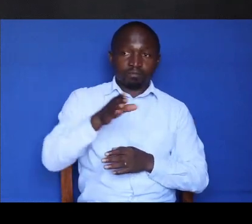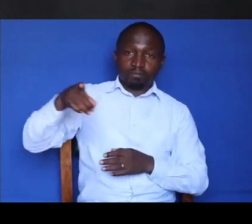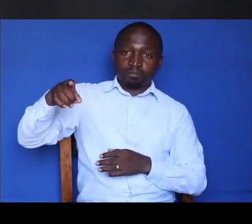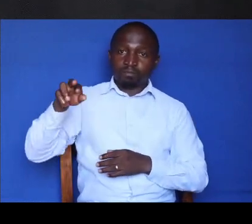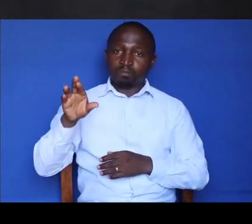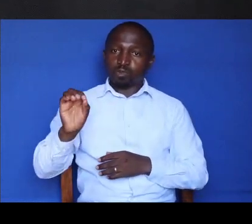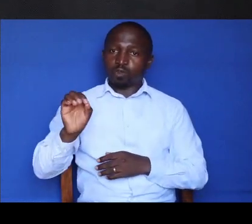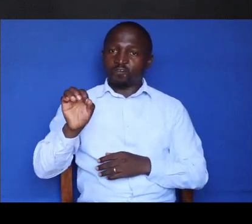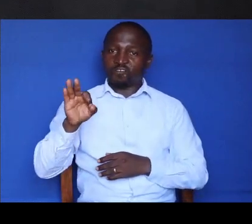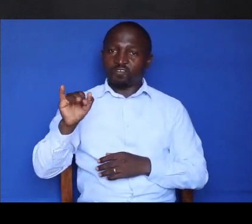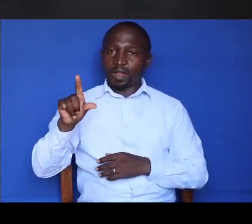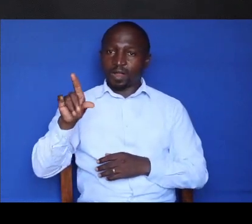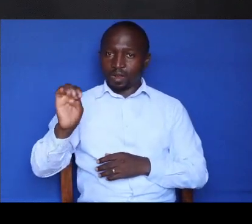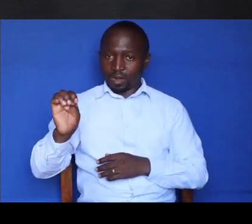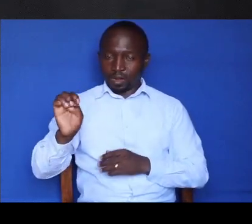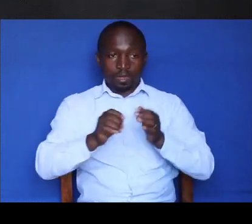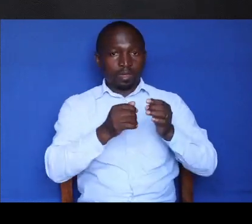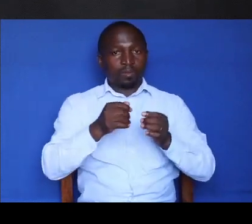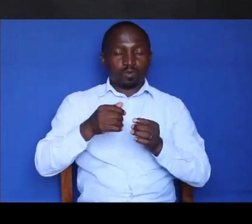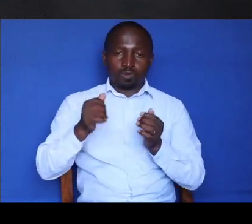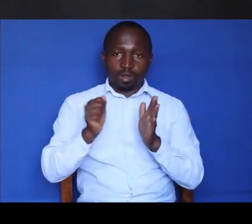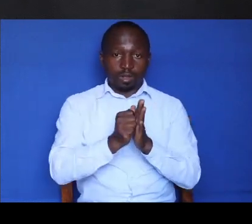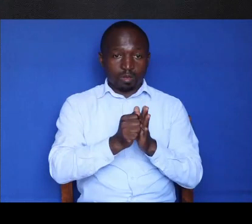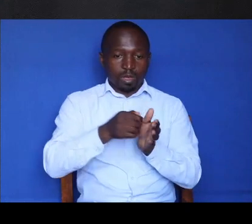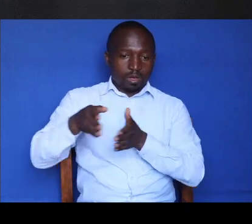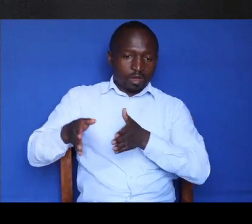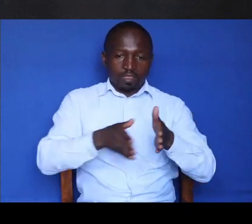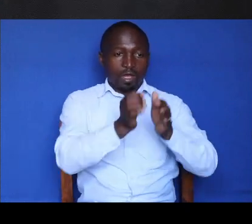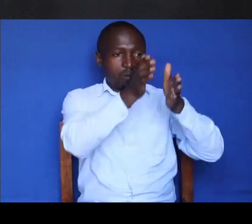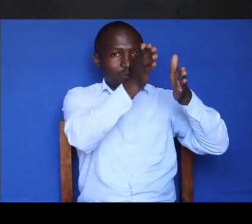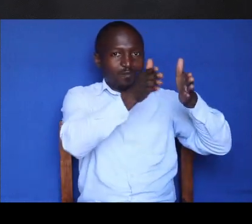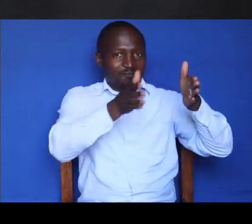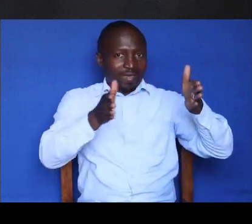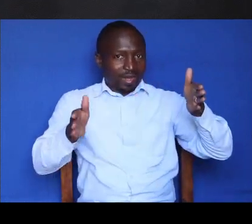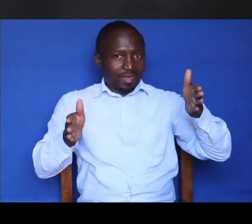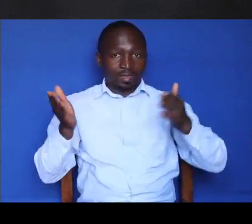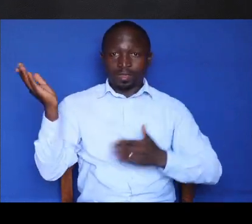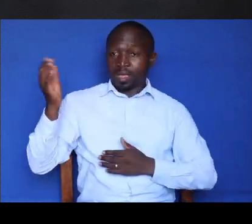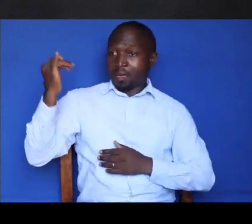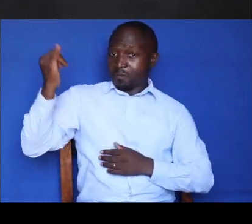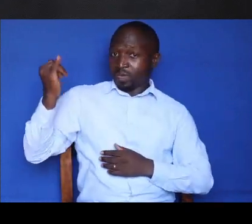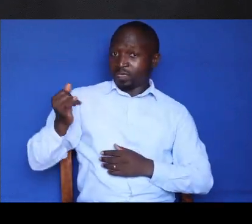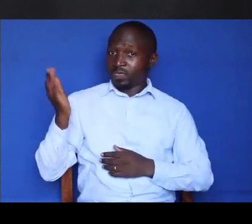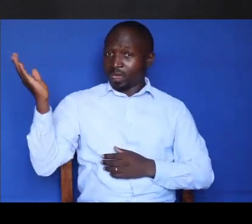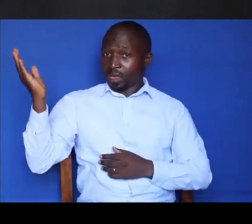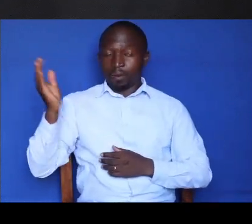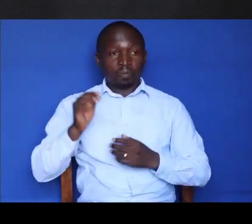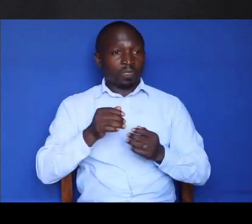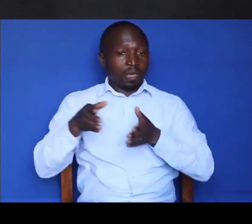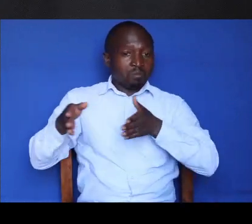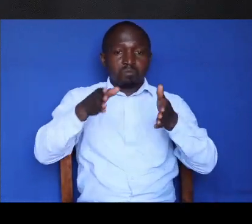Now, with the aid of diagram we have, river profile is not entirely the